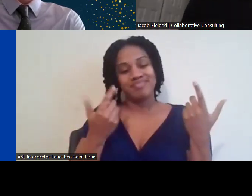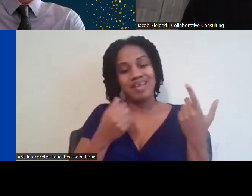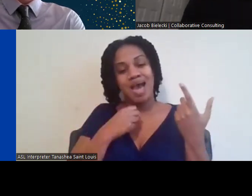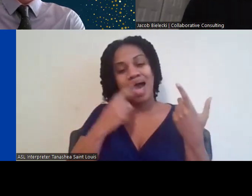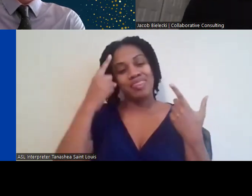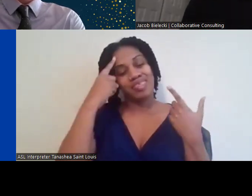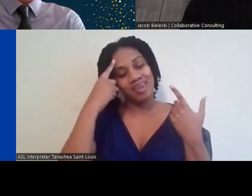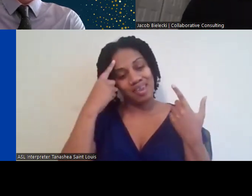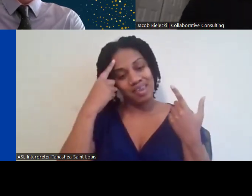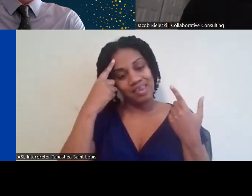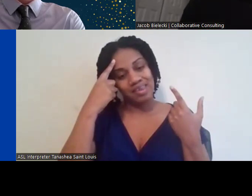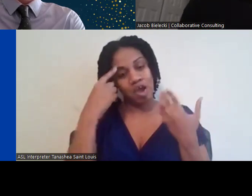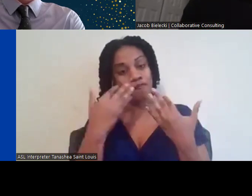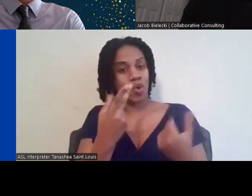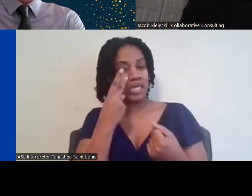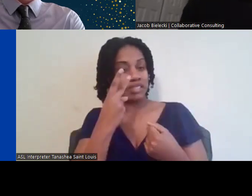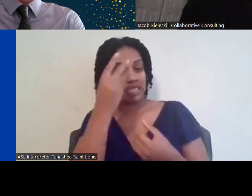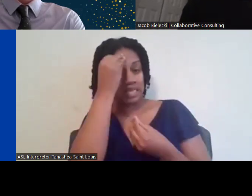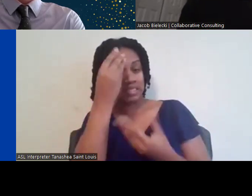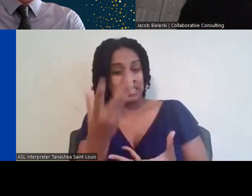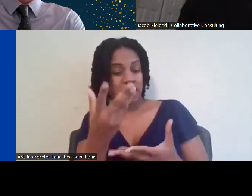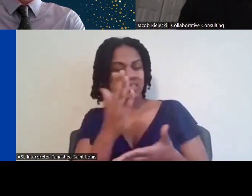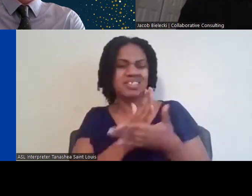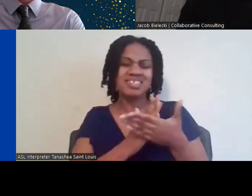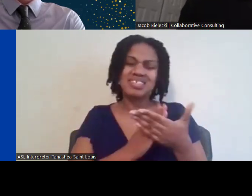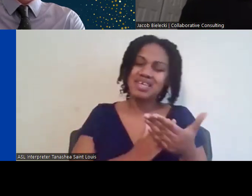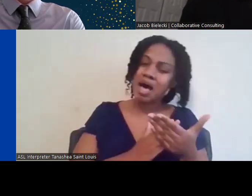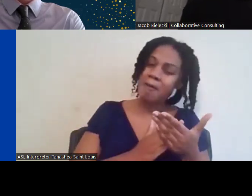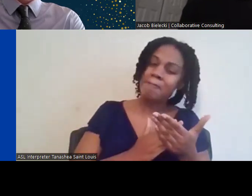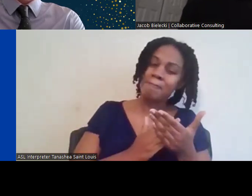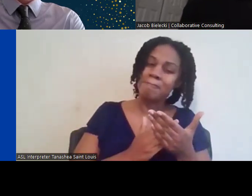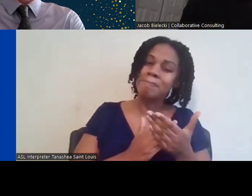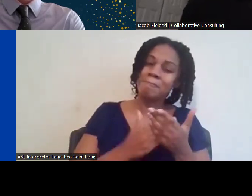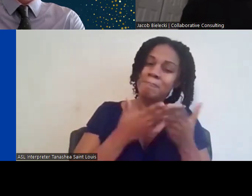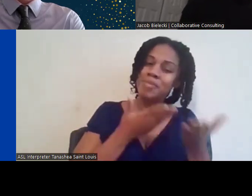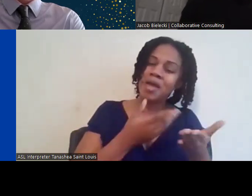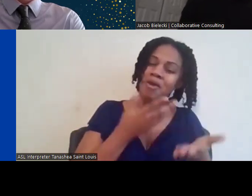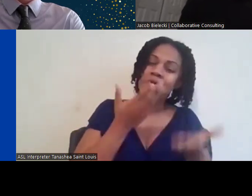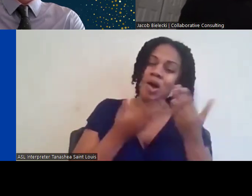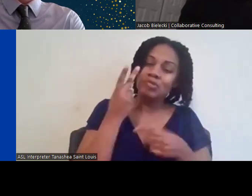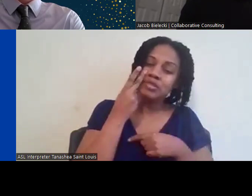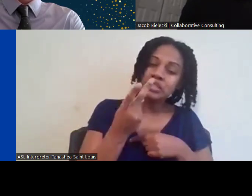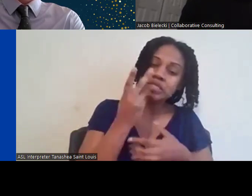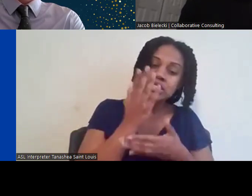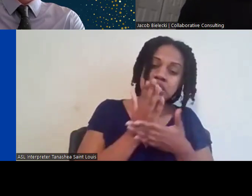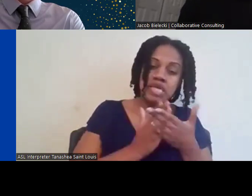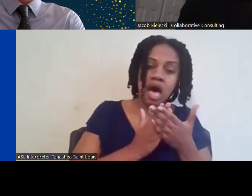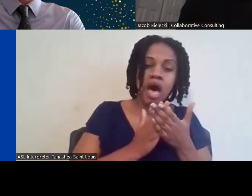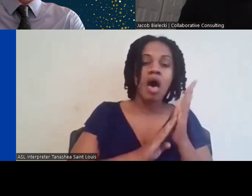be a wait and see the data. Some of that data is in there. You probably would see some